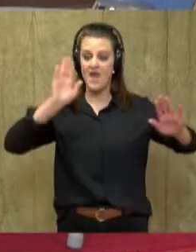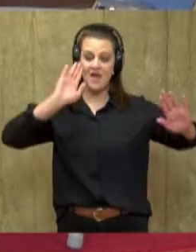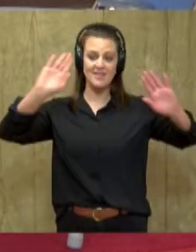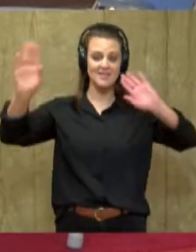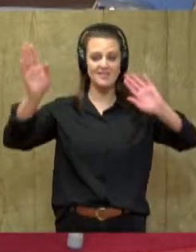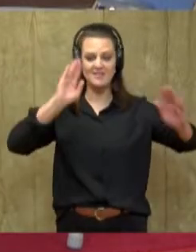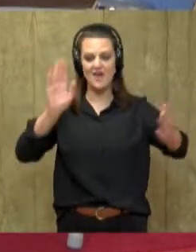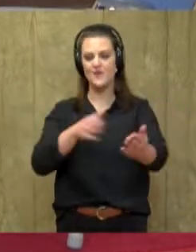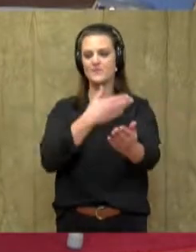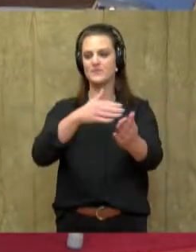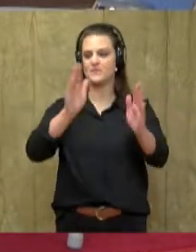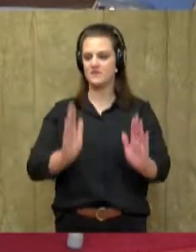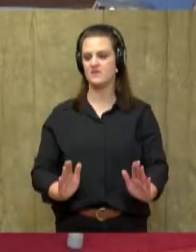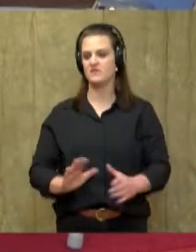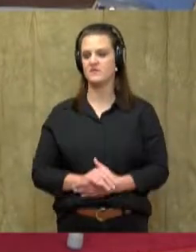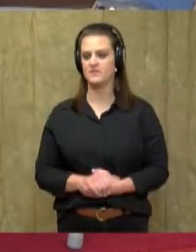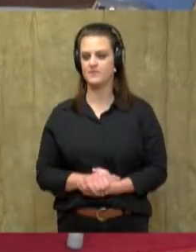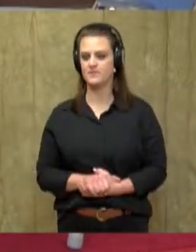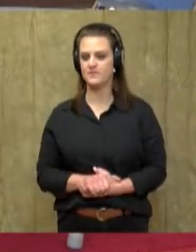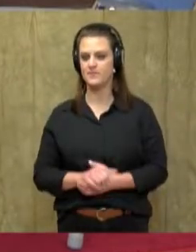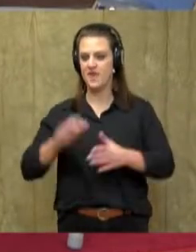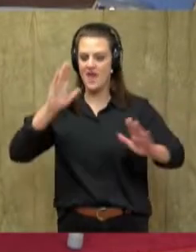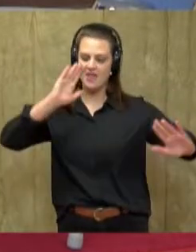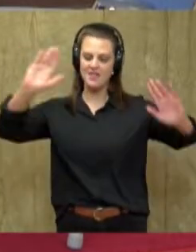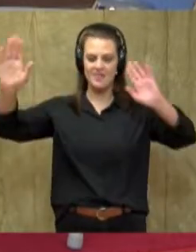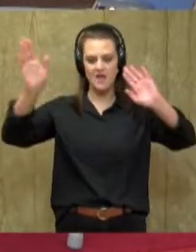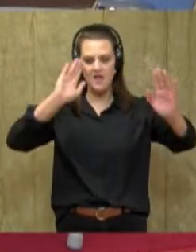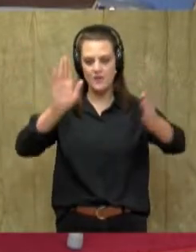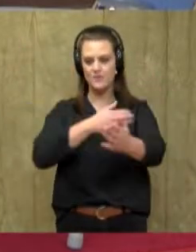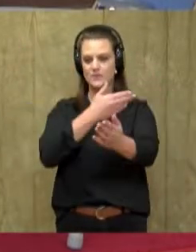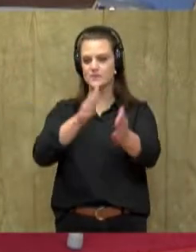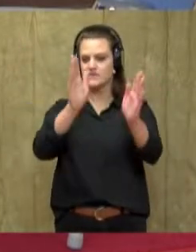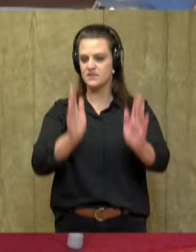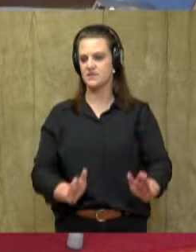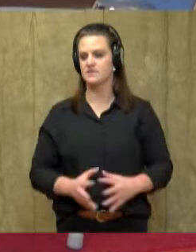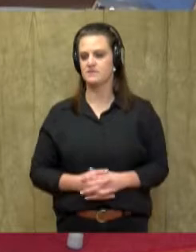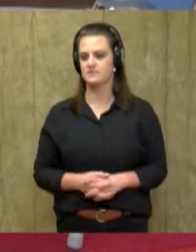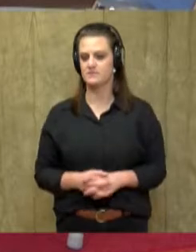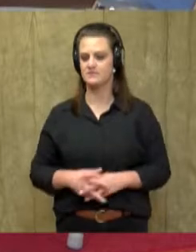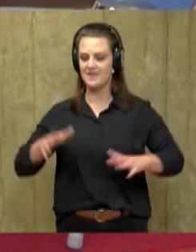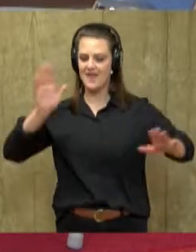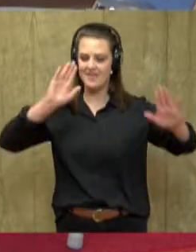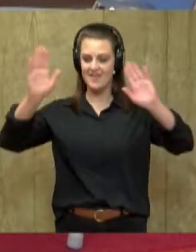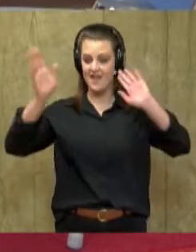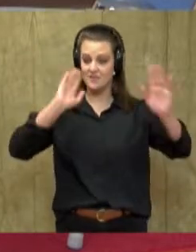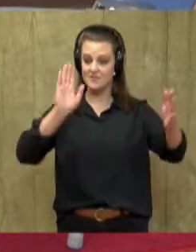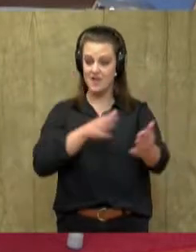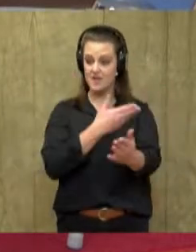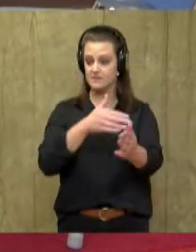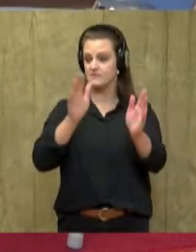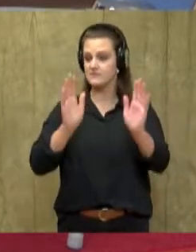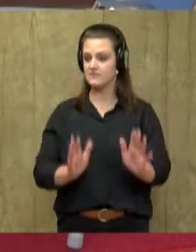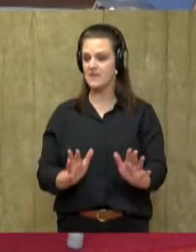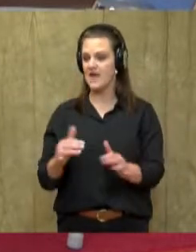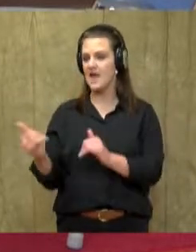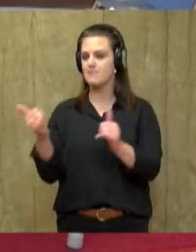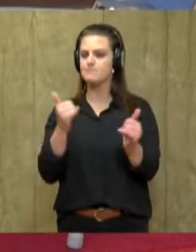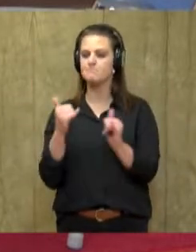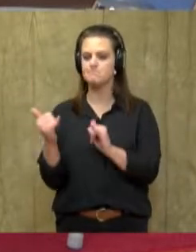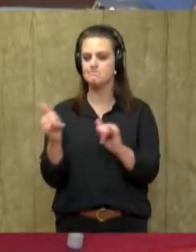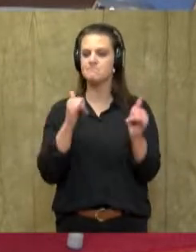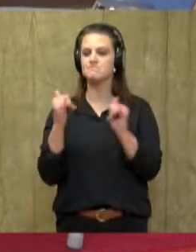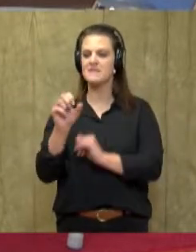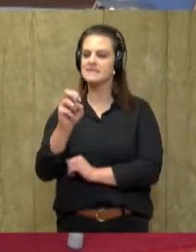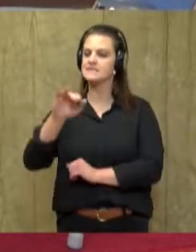Hello, musicians. Hello, musicians. Hello, musicians. Play